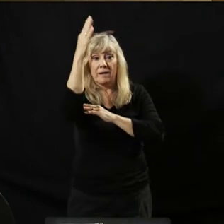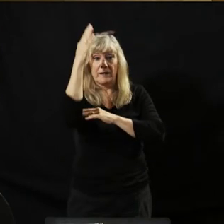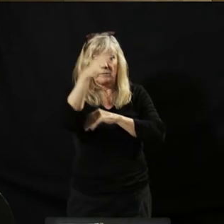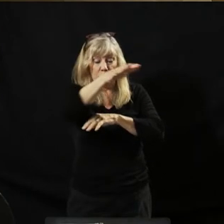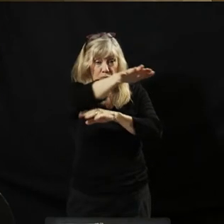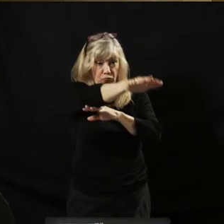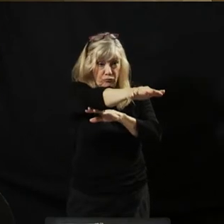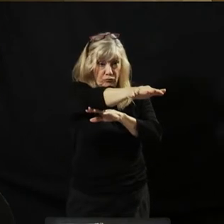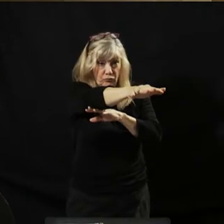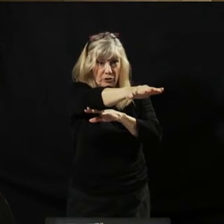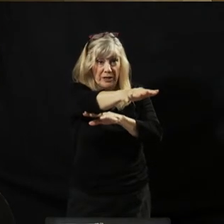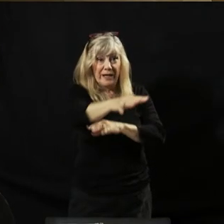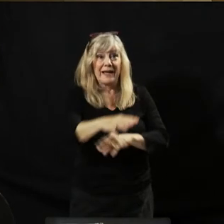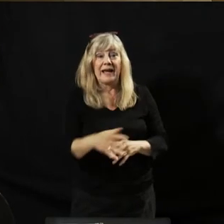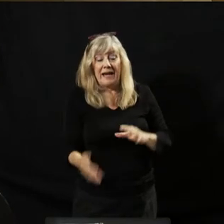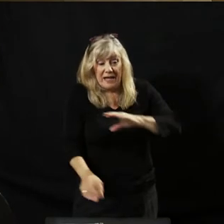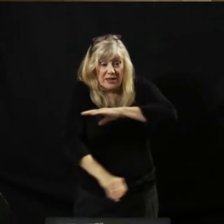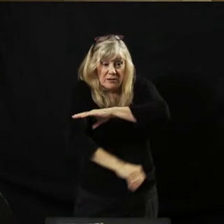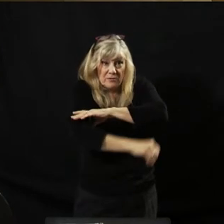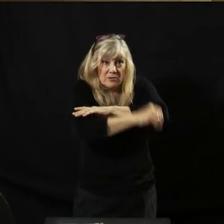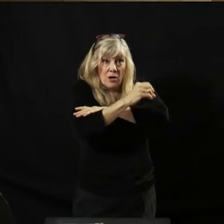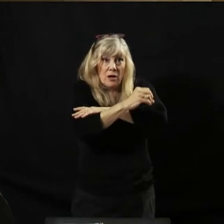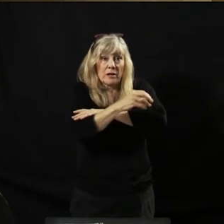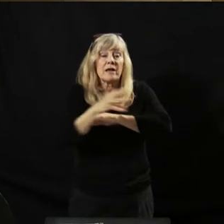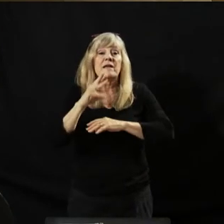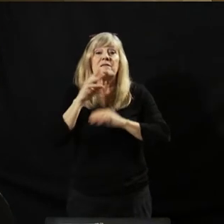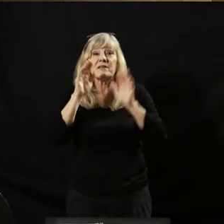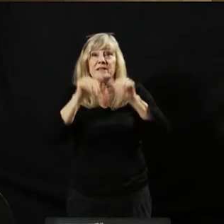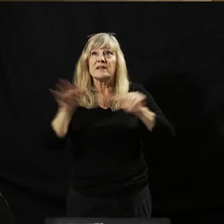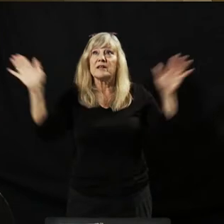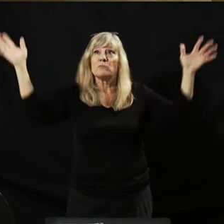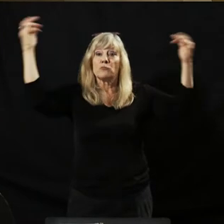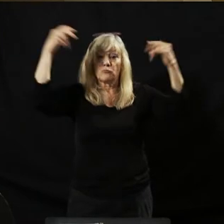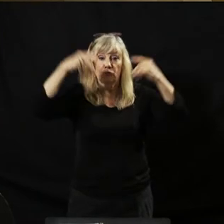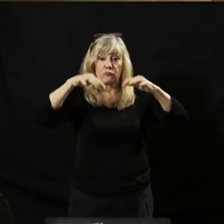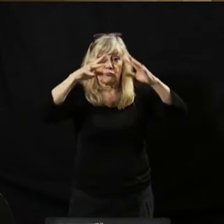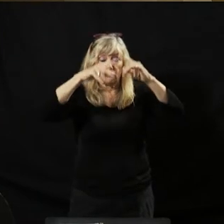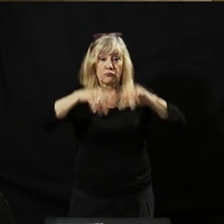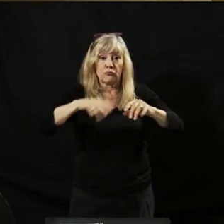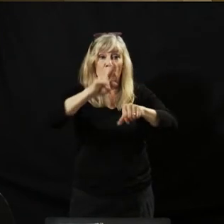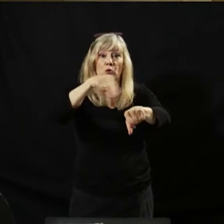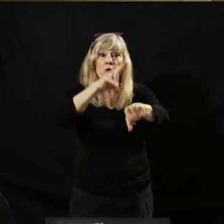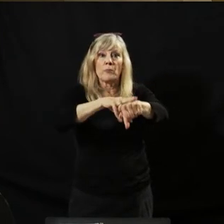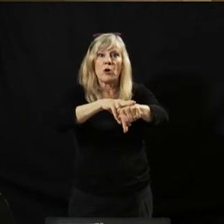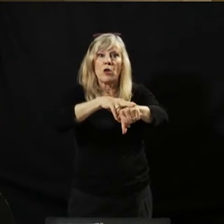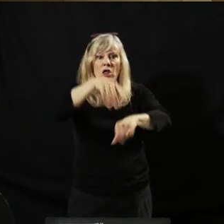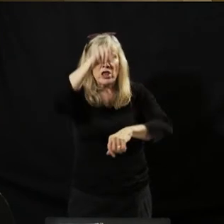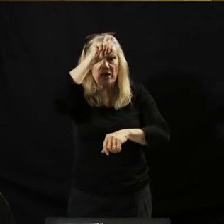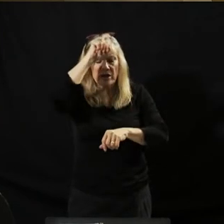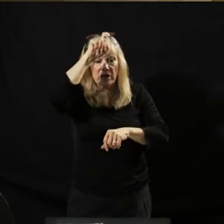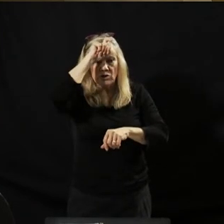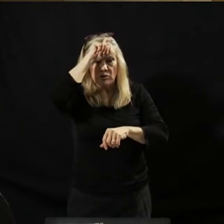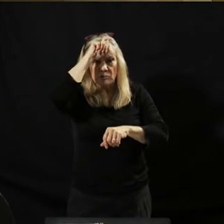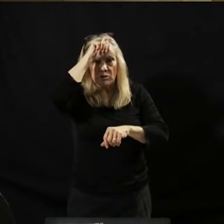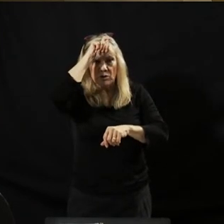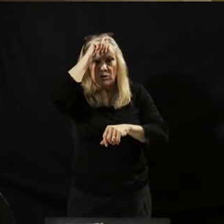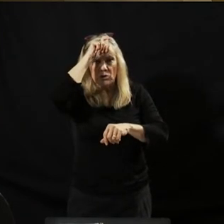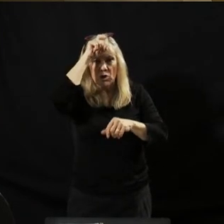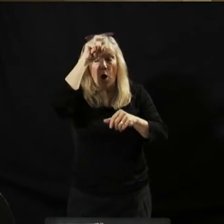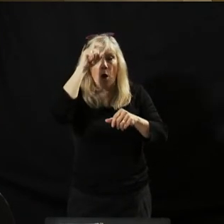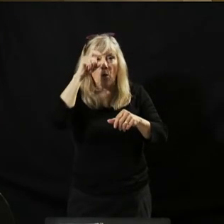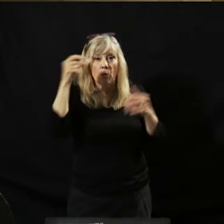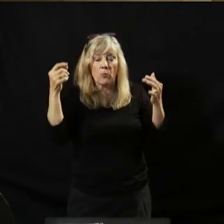dawn, the sea flowed back to its normal depth. The Egyptians were fleeing head on toward the